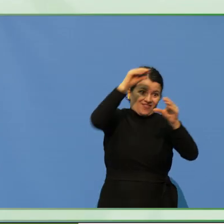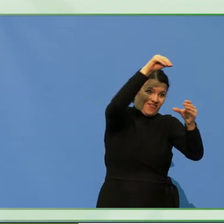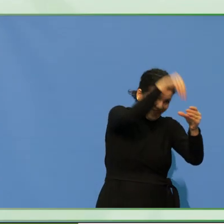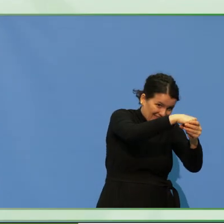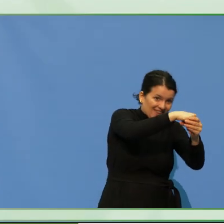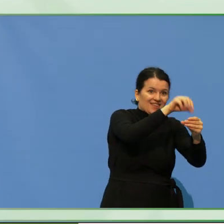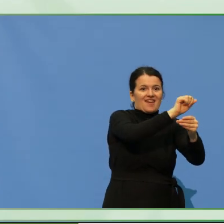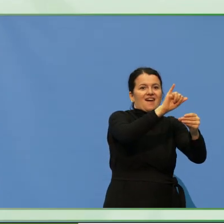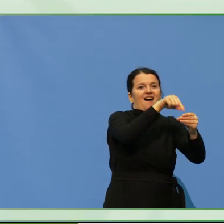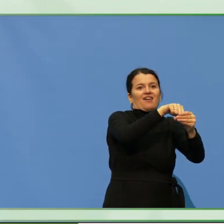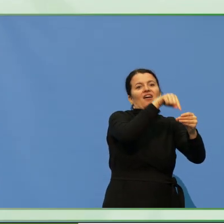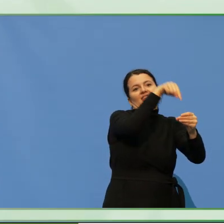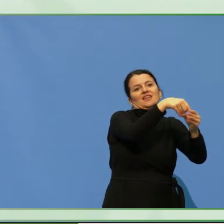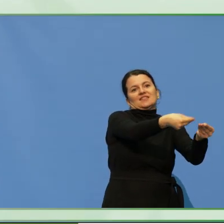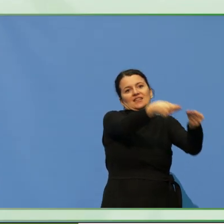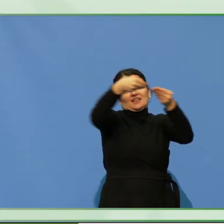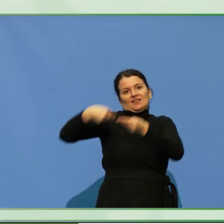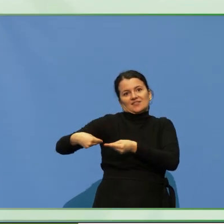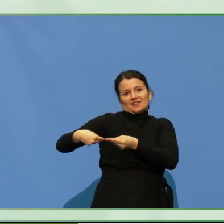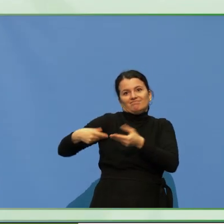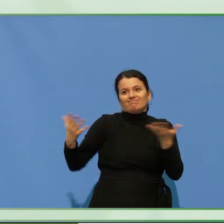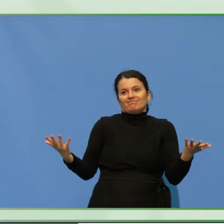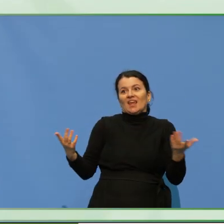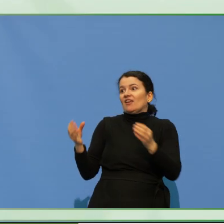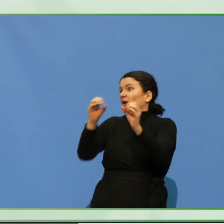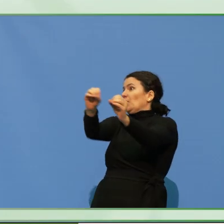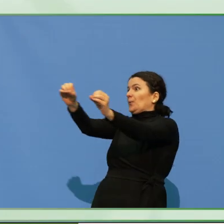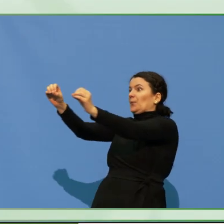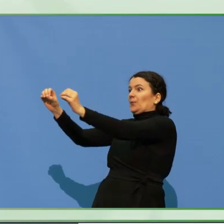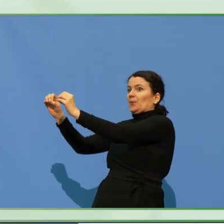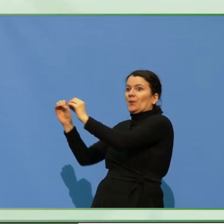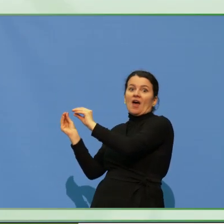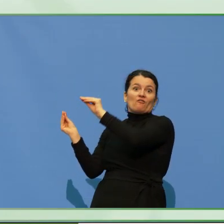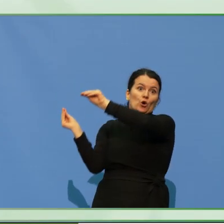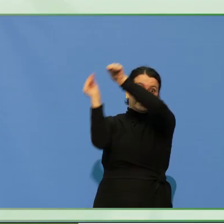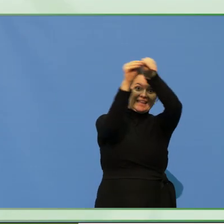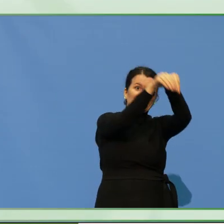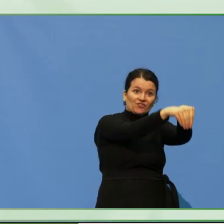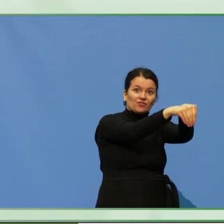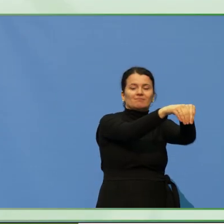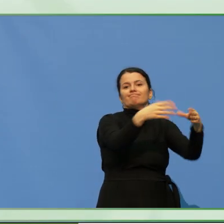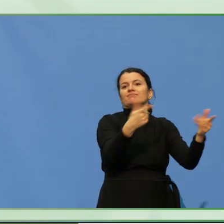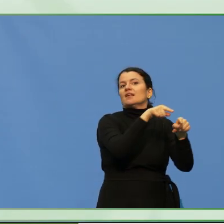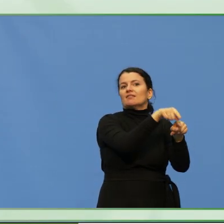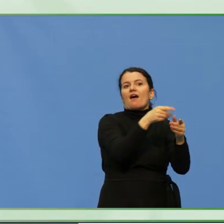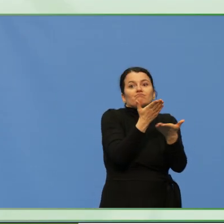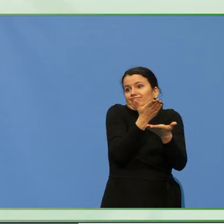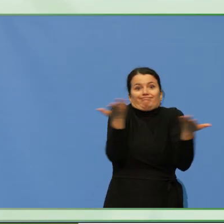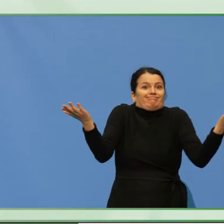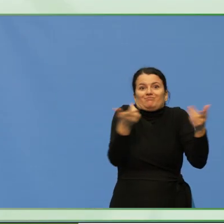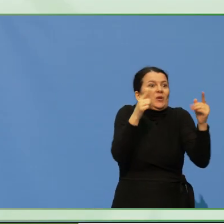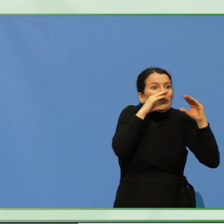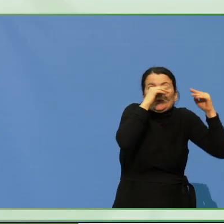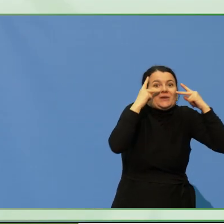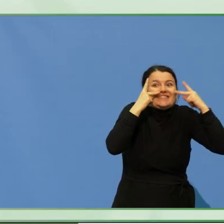of the fact that so much of what exists, from websites to technology to texts, have been excluding or have been harmful